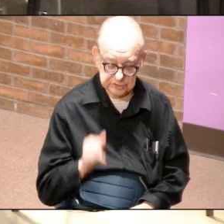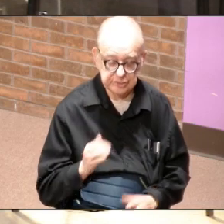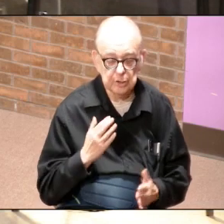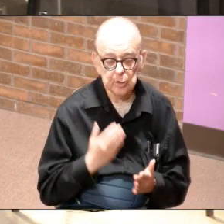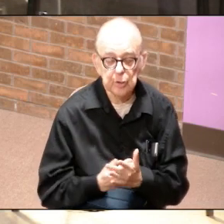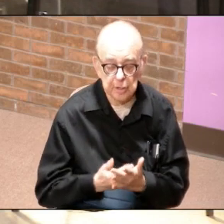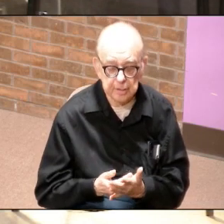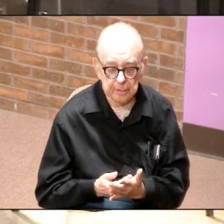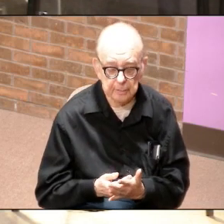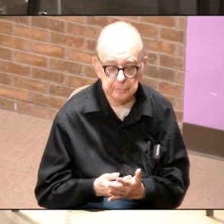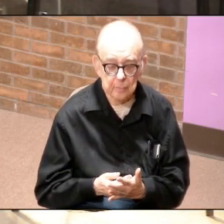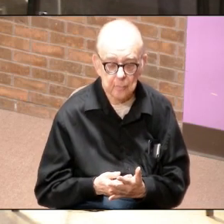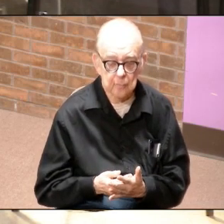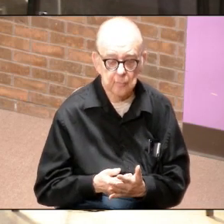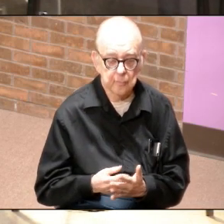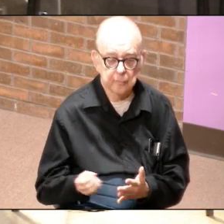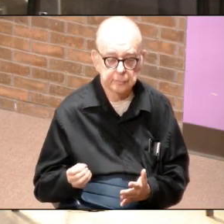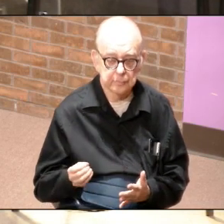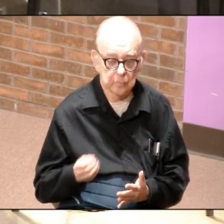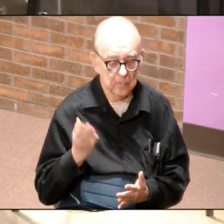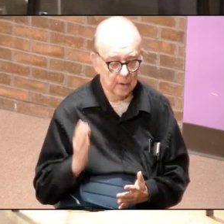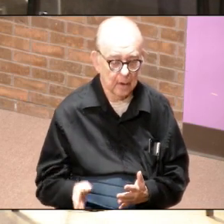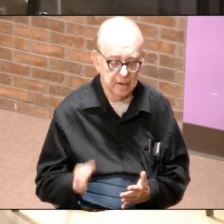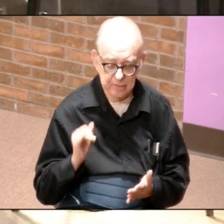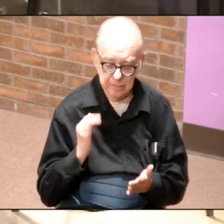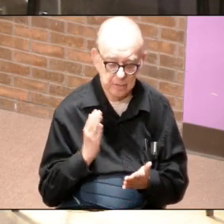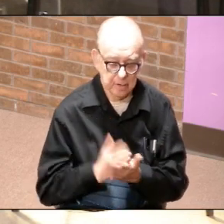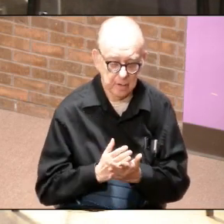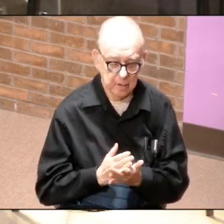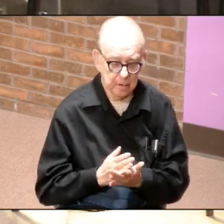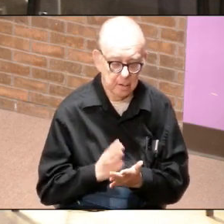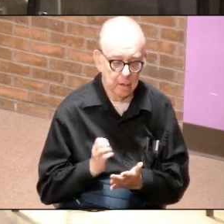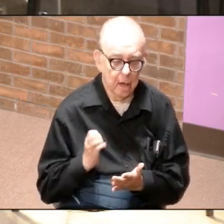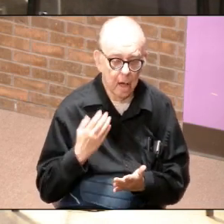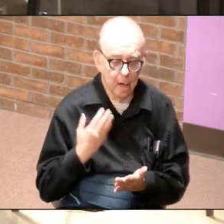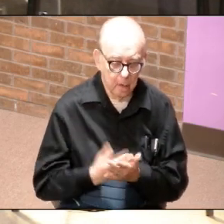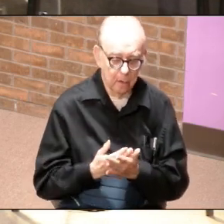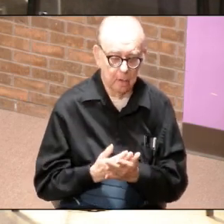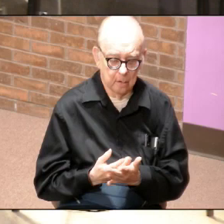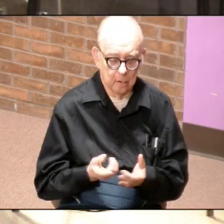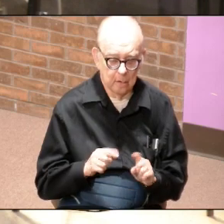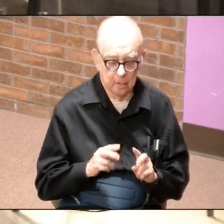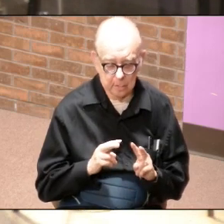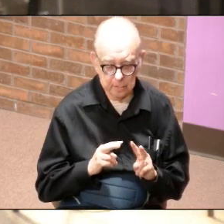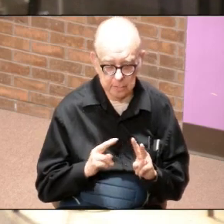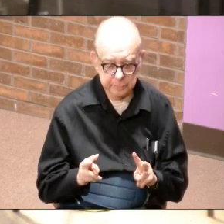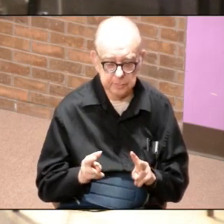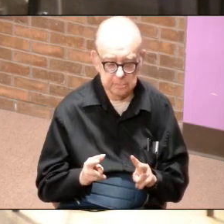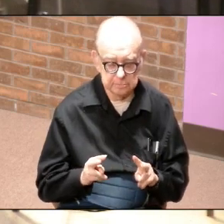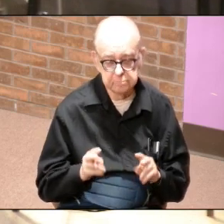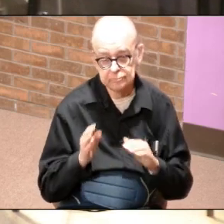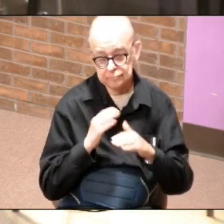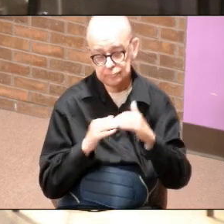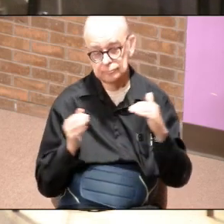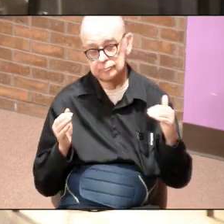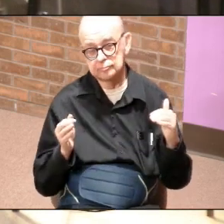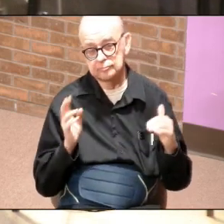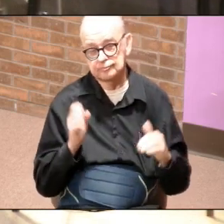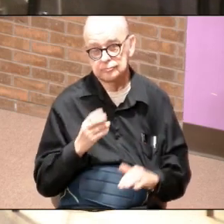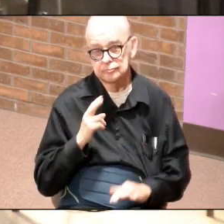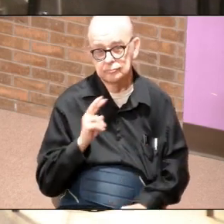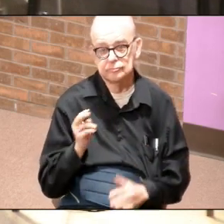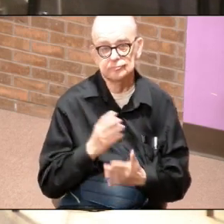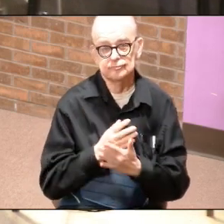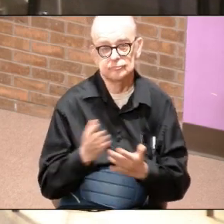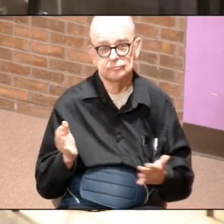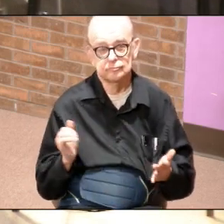good and has never stopped being good. So when we look at heaven, we need to look at